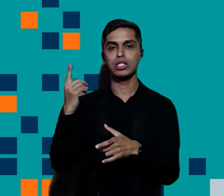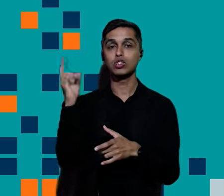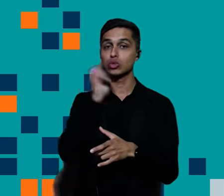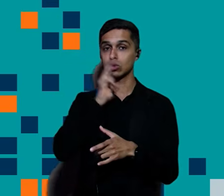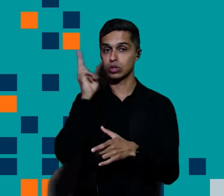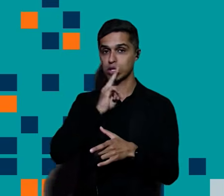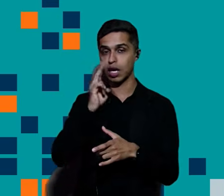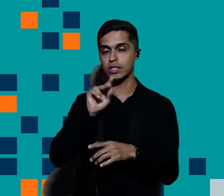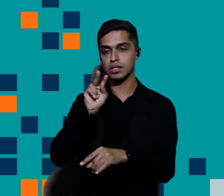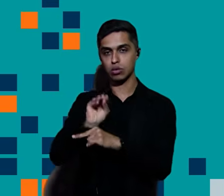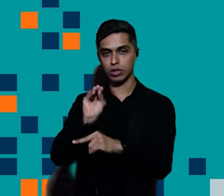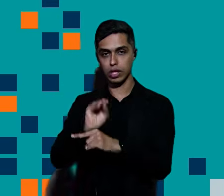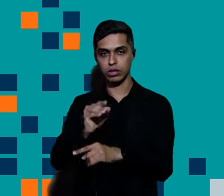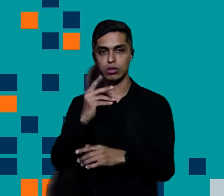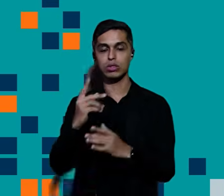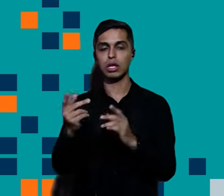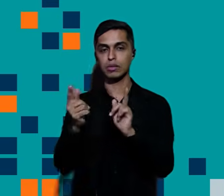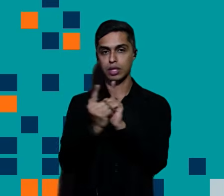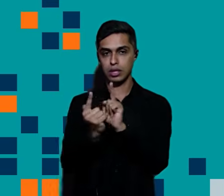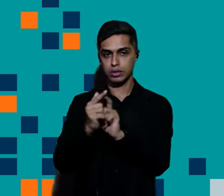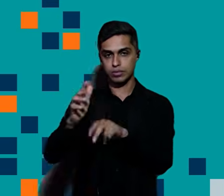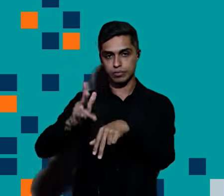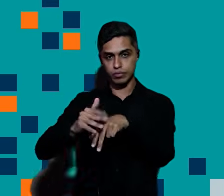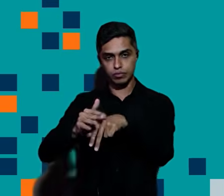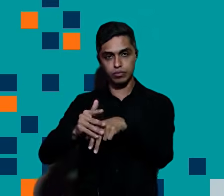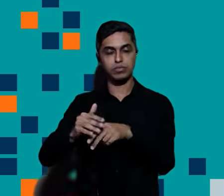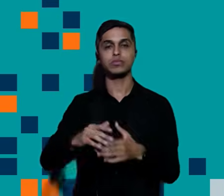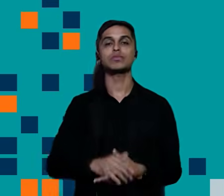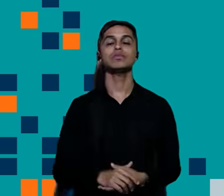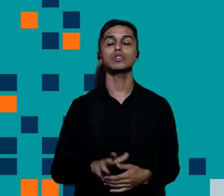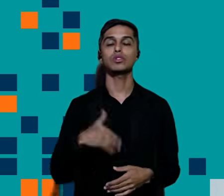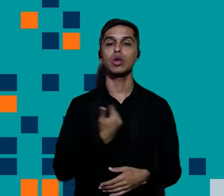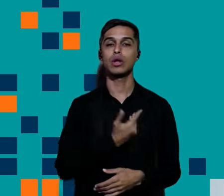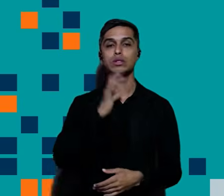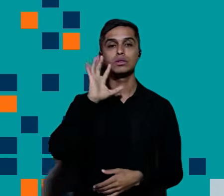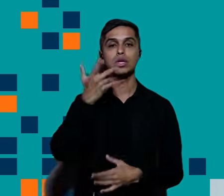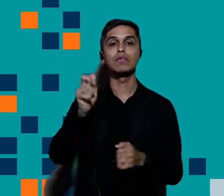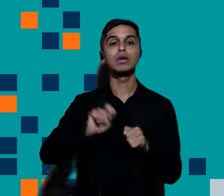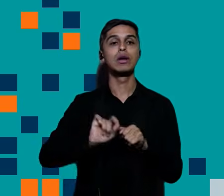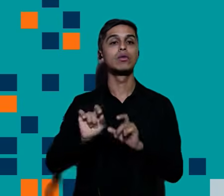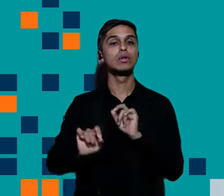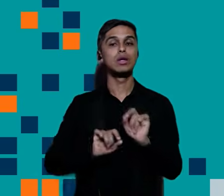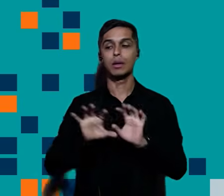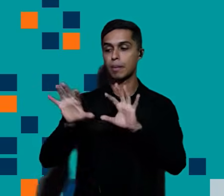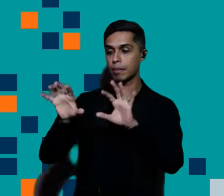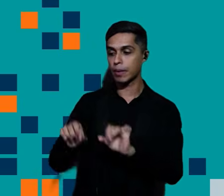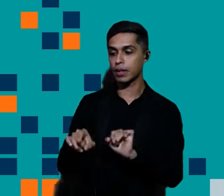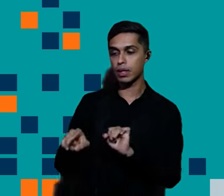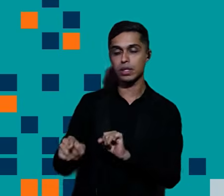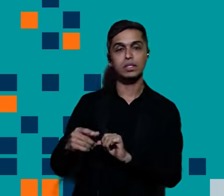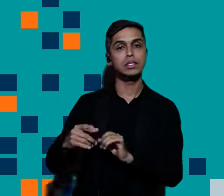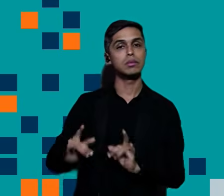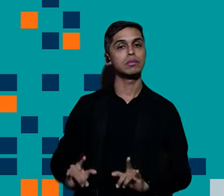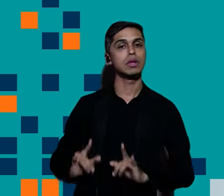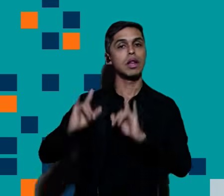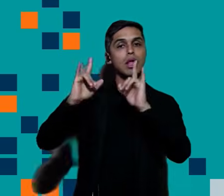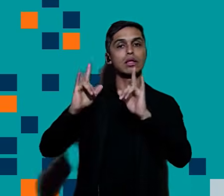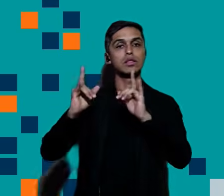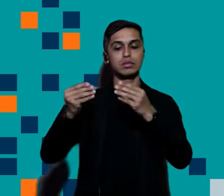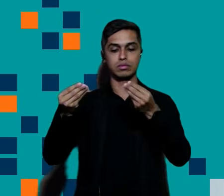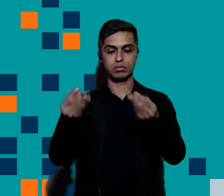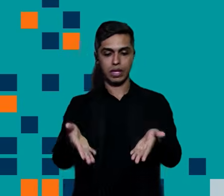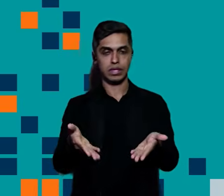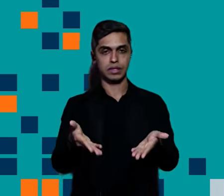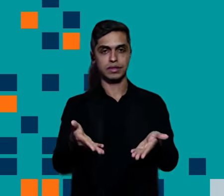building. And so what we decided to do was take the building and just slope it, push one side down to the district